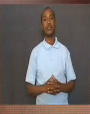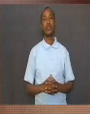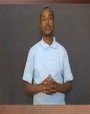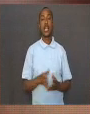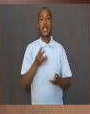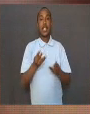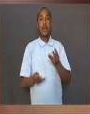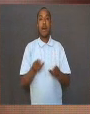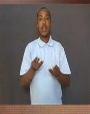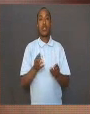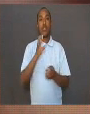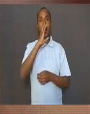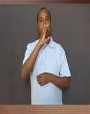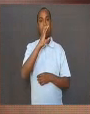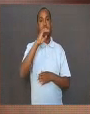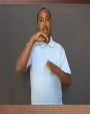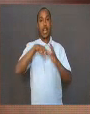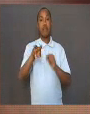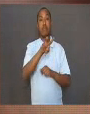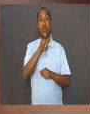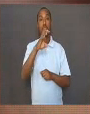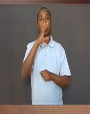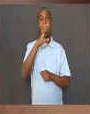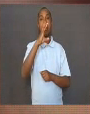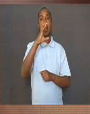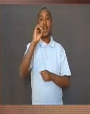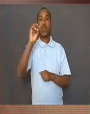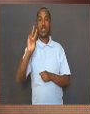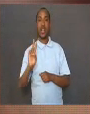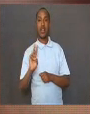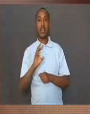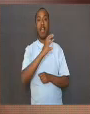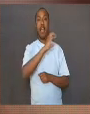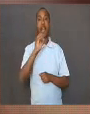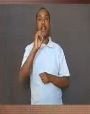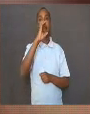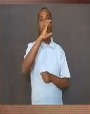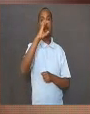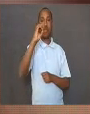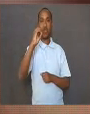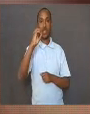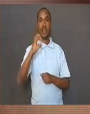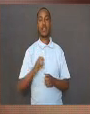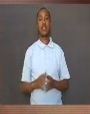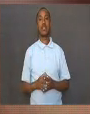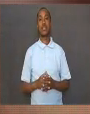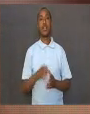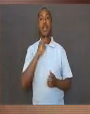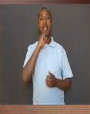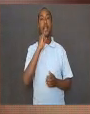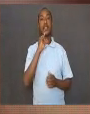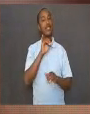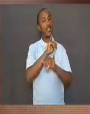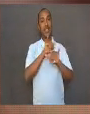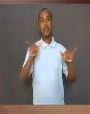The mass of carbon in both carbon dioxide and carbon monoxide is